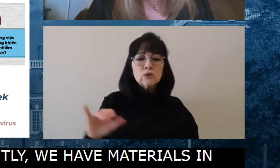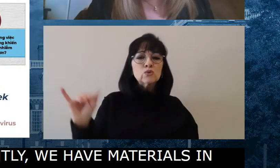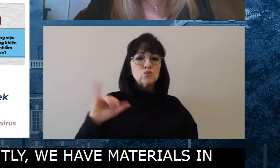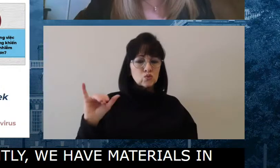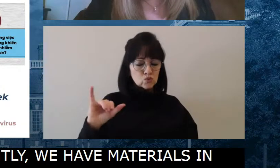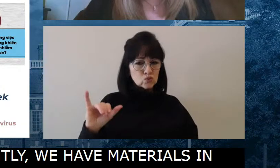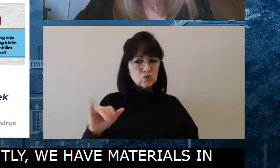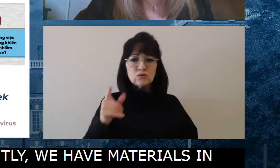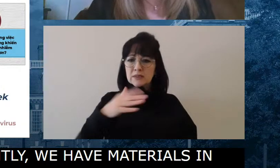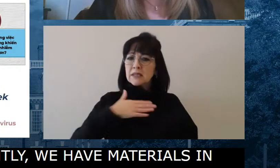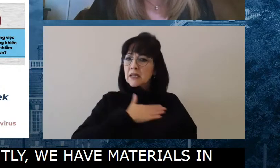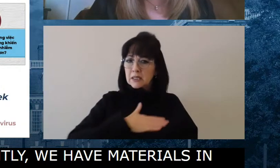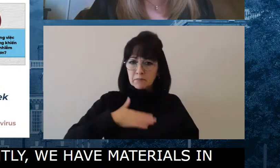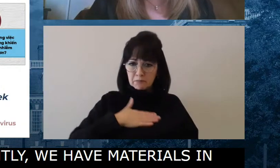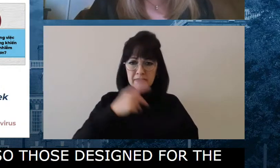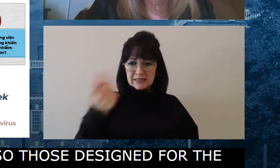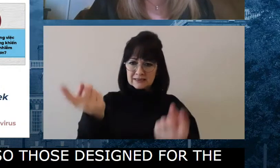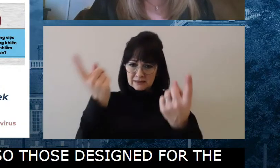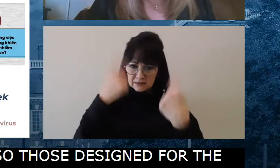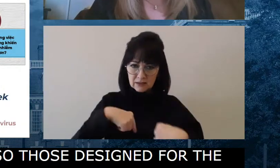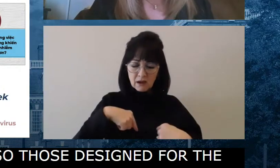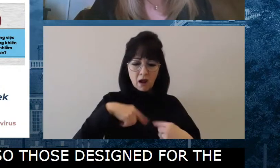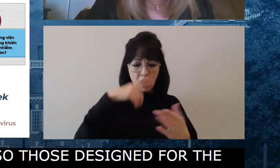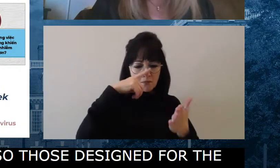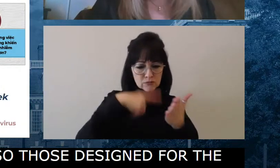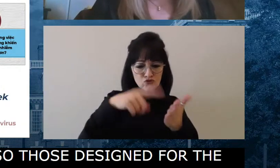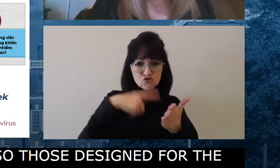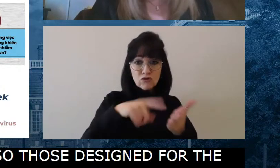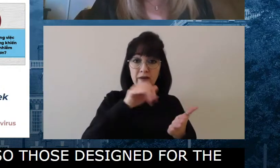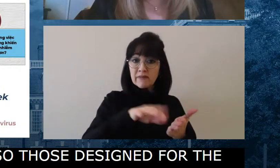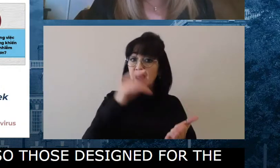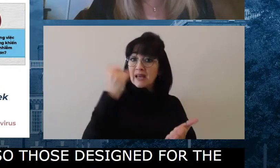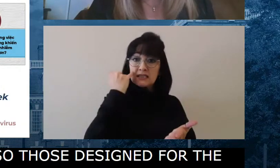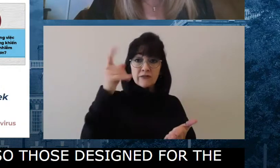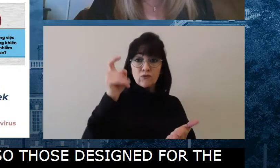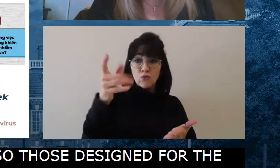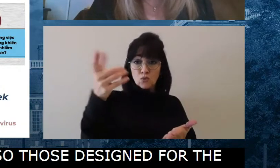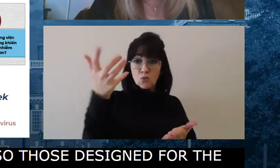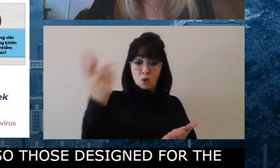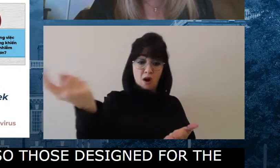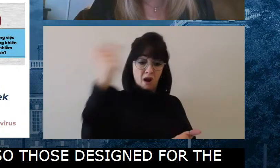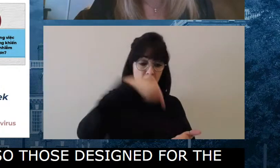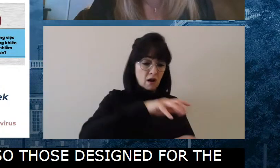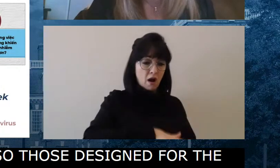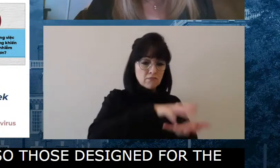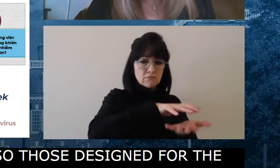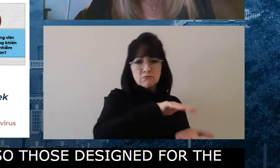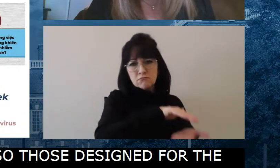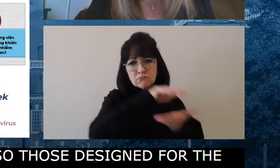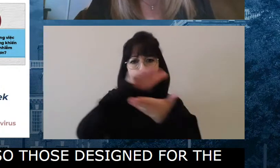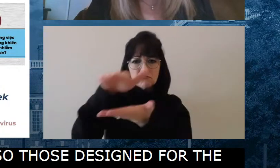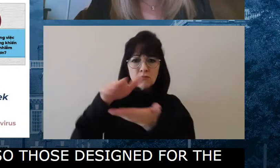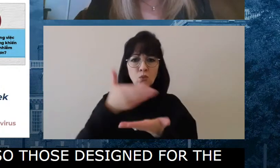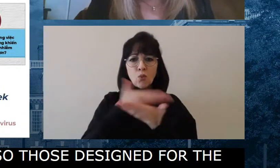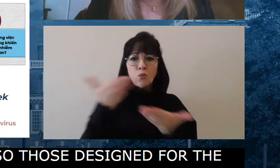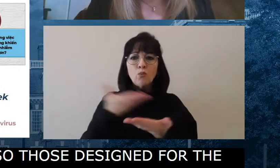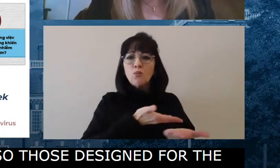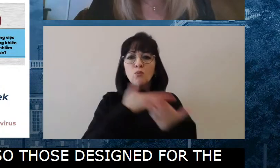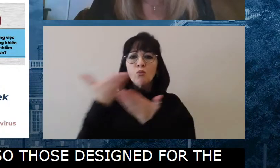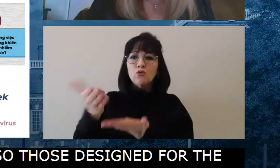come check out our multilingual toolkit and use it to help us get information out. And if you